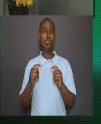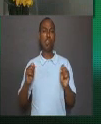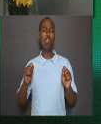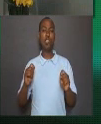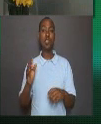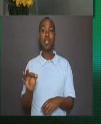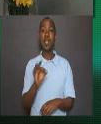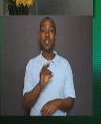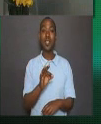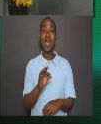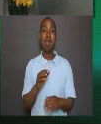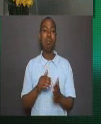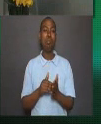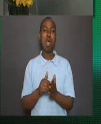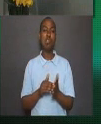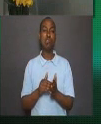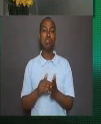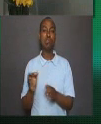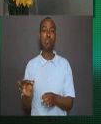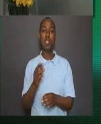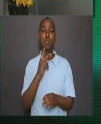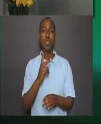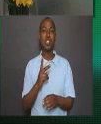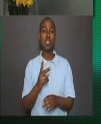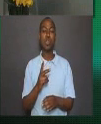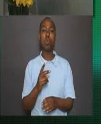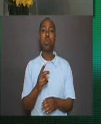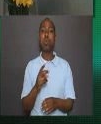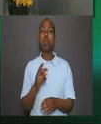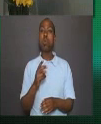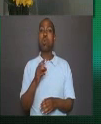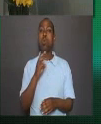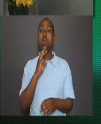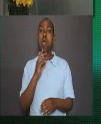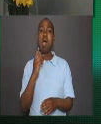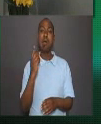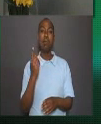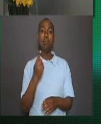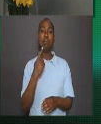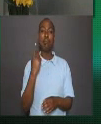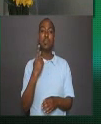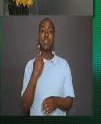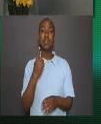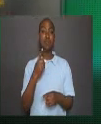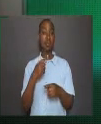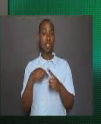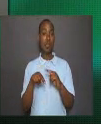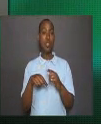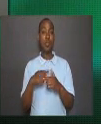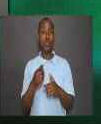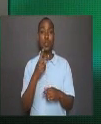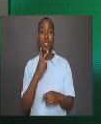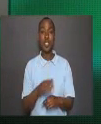plant that is watered regularly to a plant that is not watered.